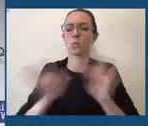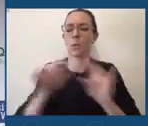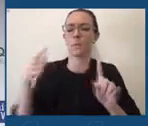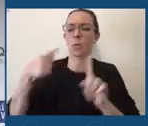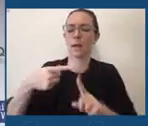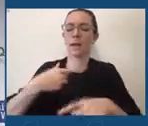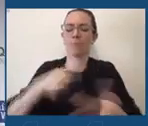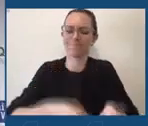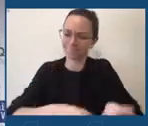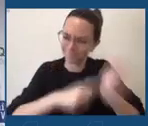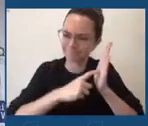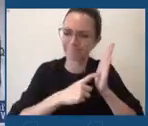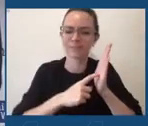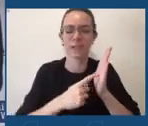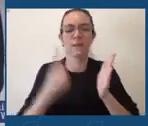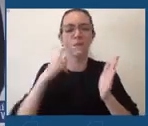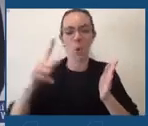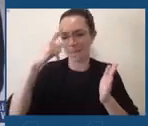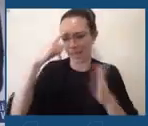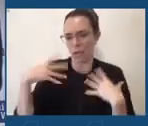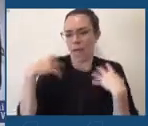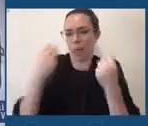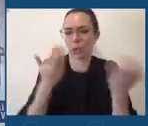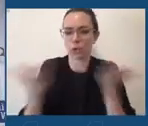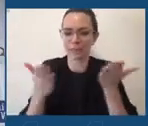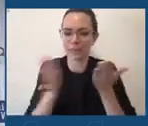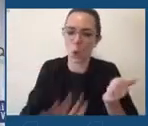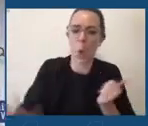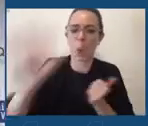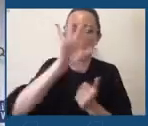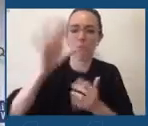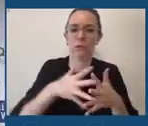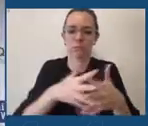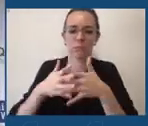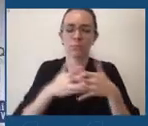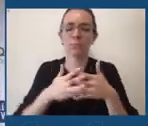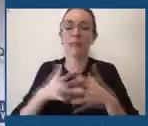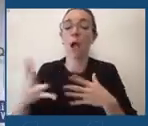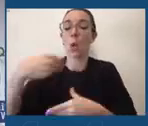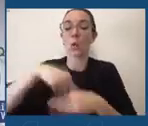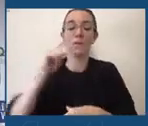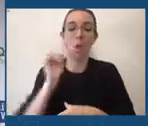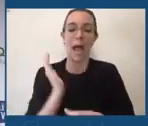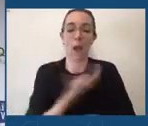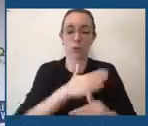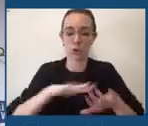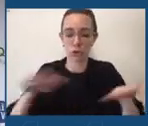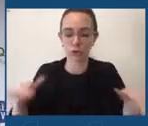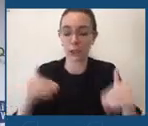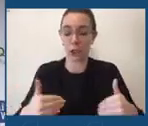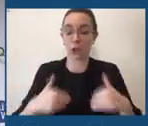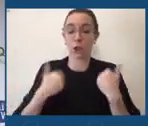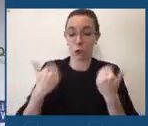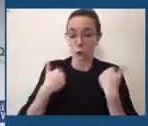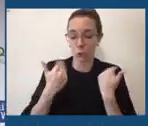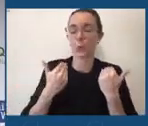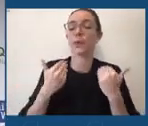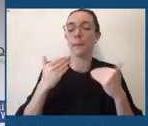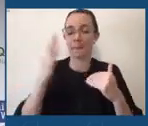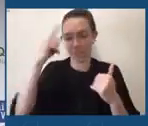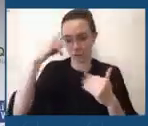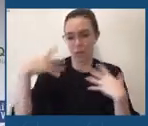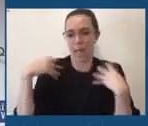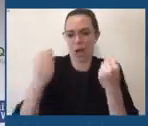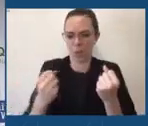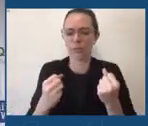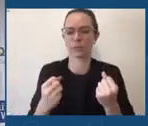for mental health services across our nation, including for our children, as last year, youth mental health was declared a national emergency.